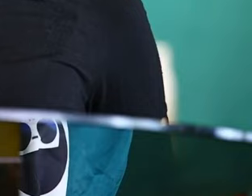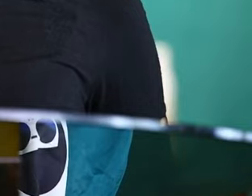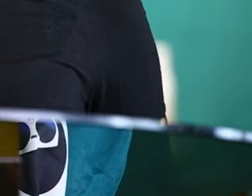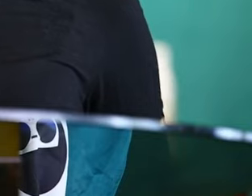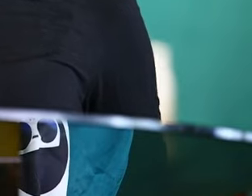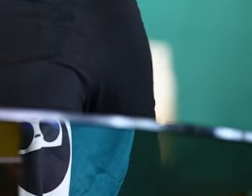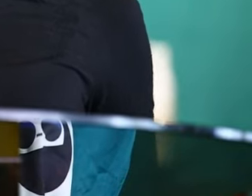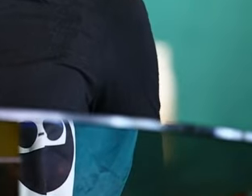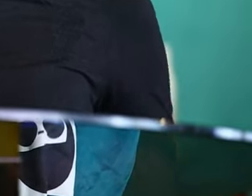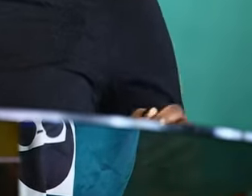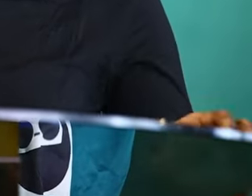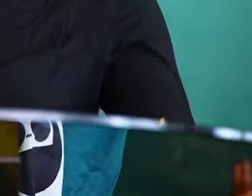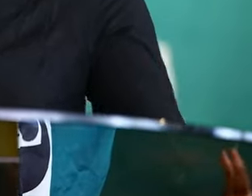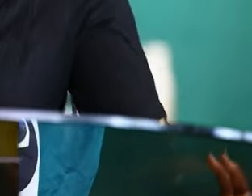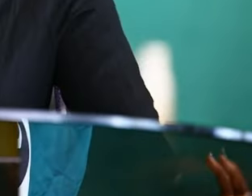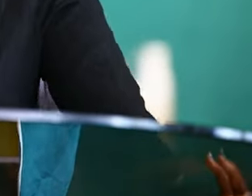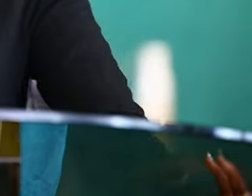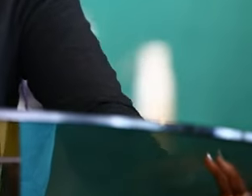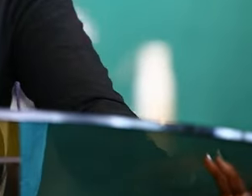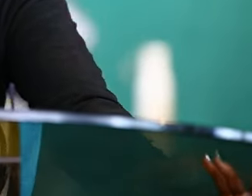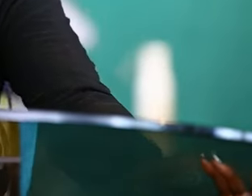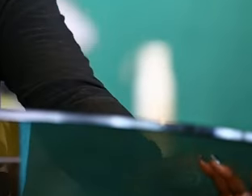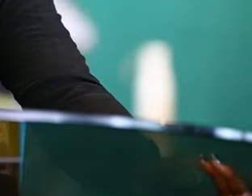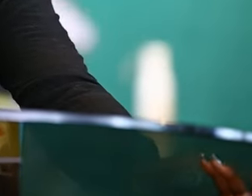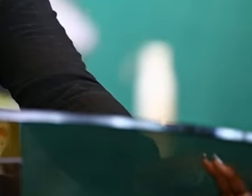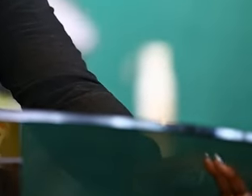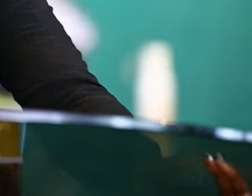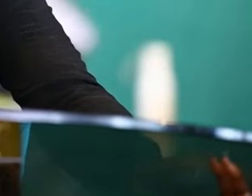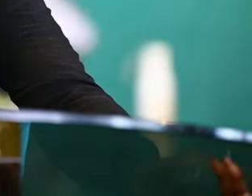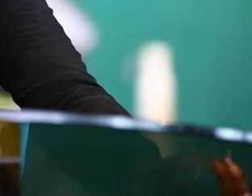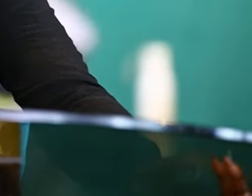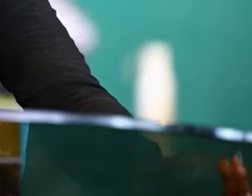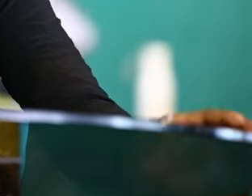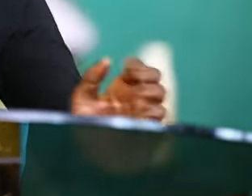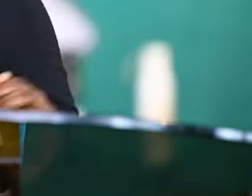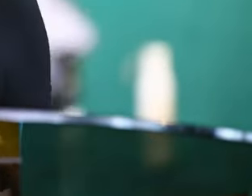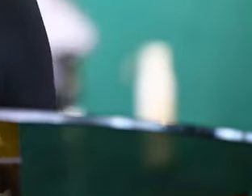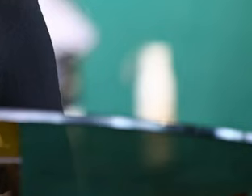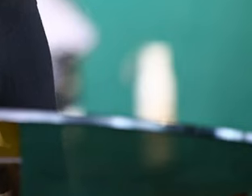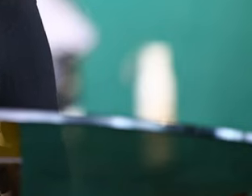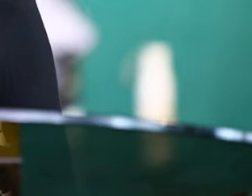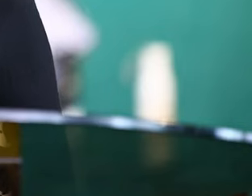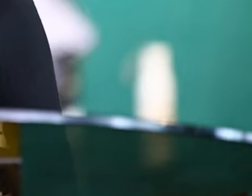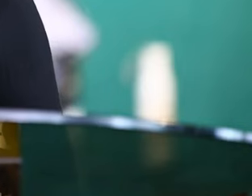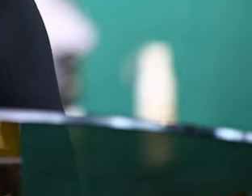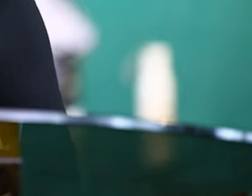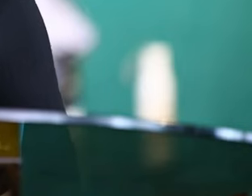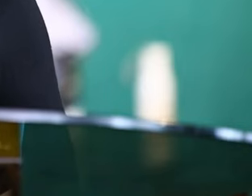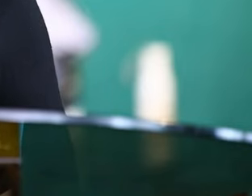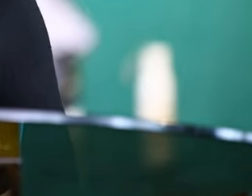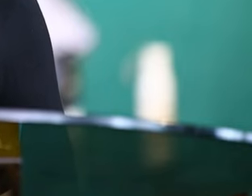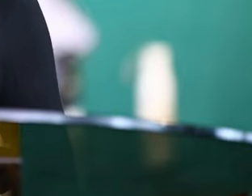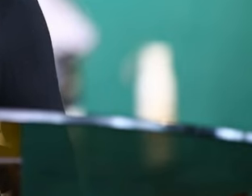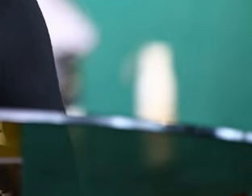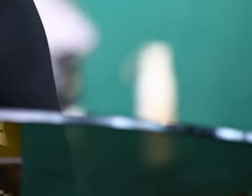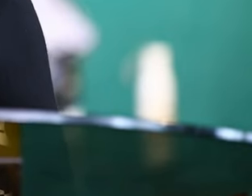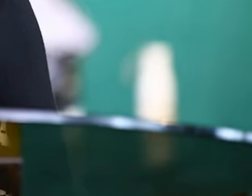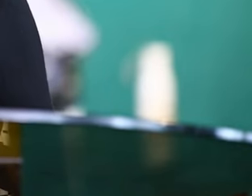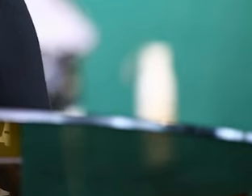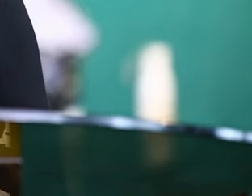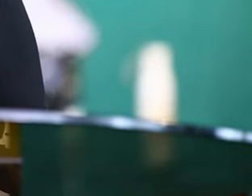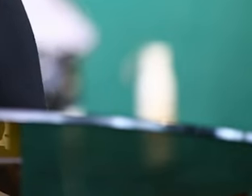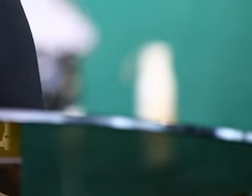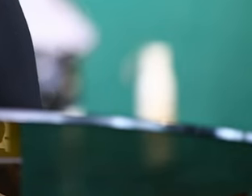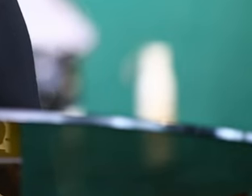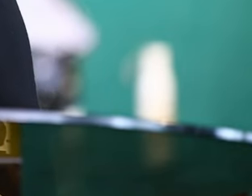Welcome to our ninth Cornerstone Connection lesson this quarter. On our panel today, we have Brenda, Silas,